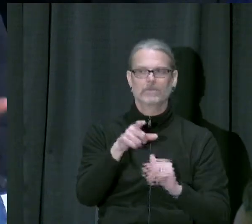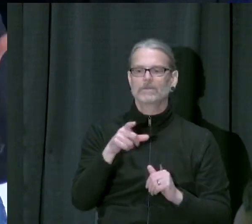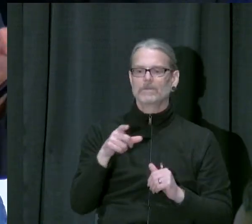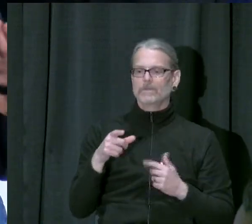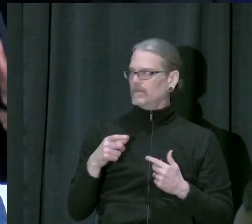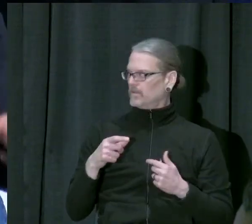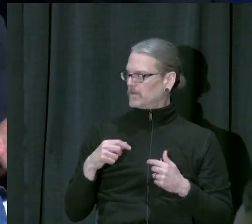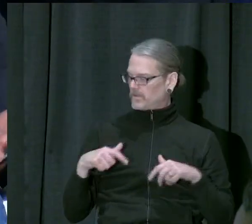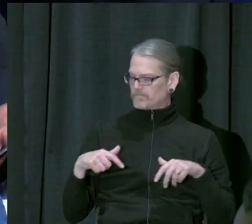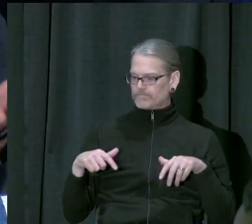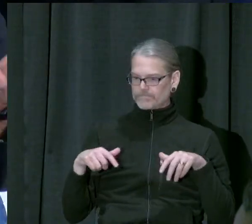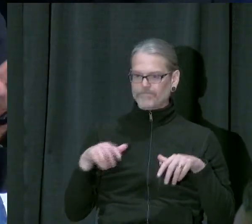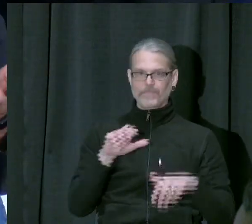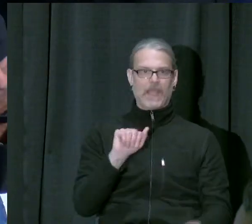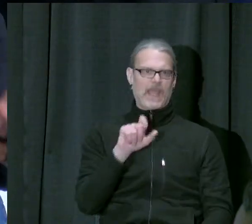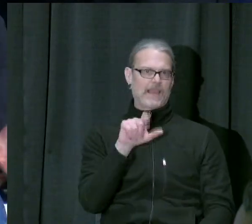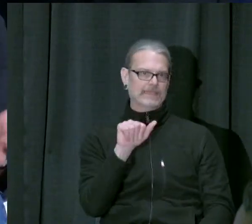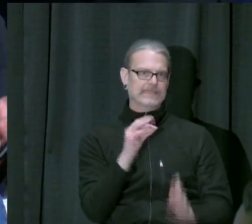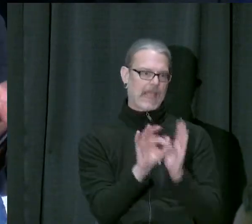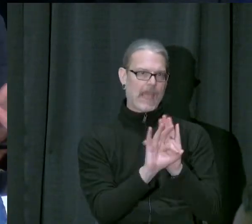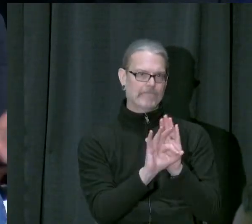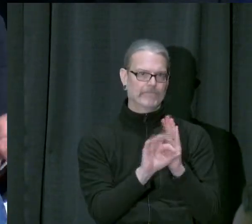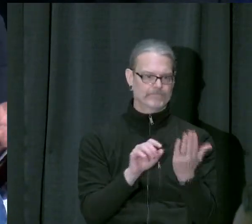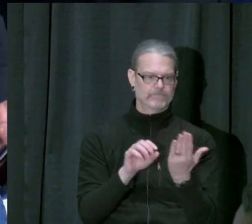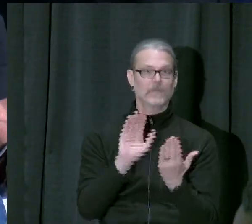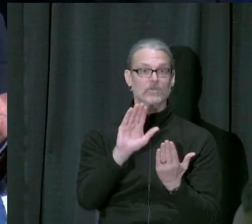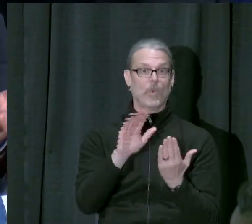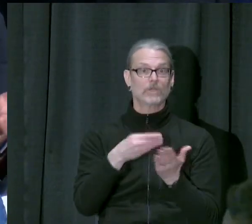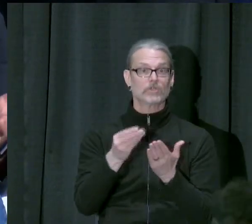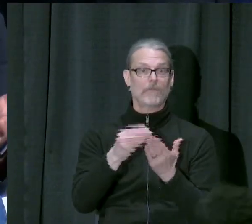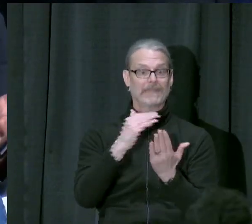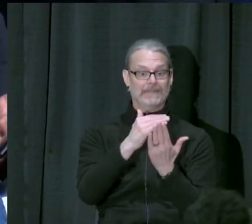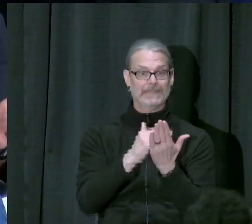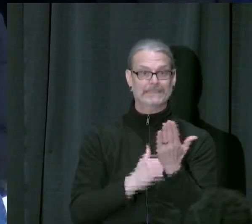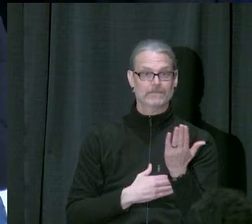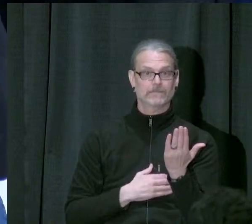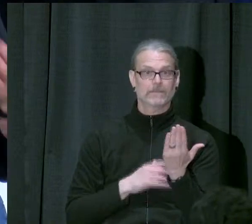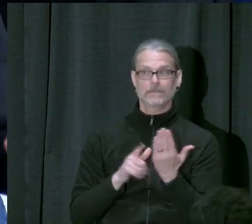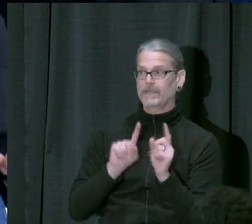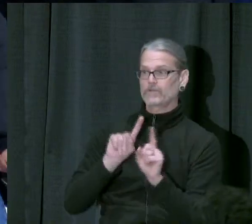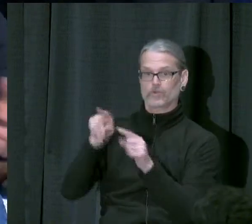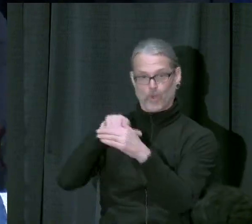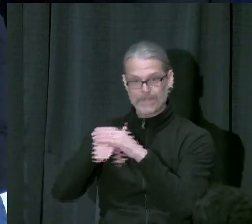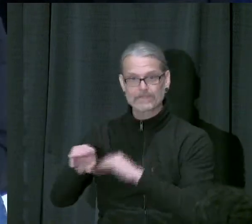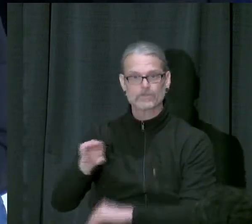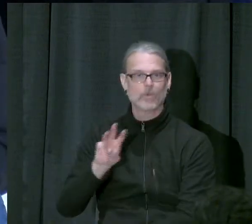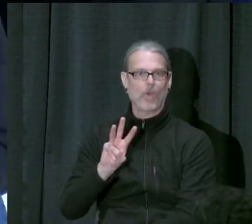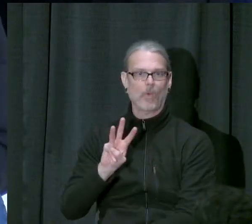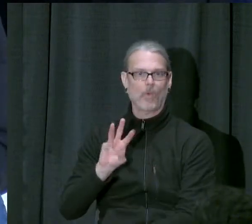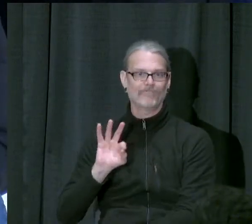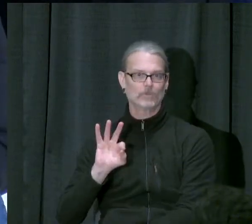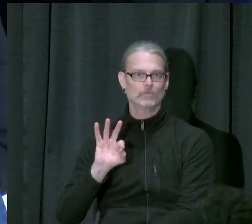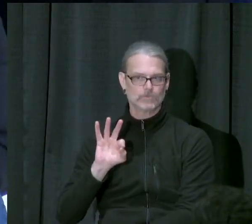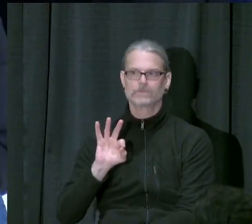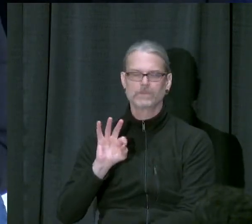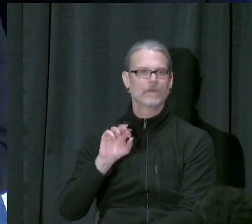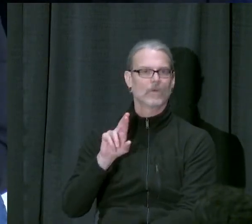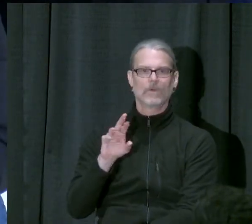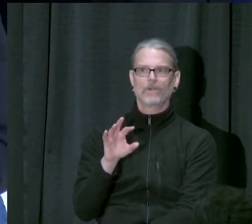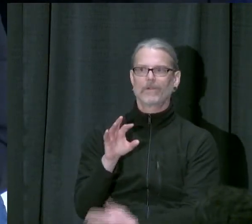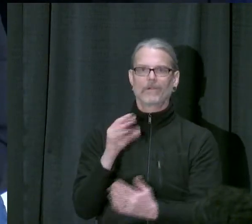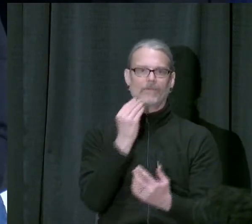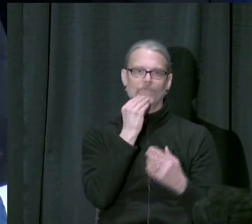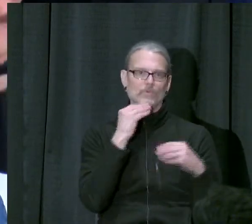your Alexa app with your shopping list, and you go to a Whole Foods store or a Fresh